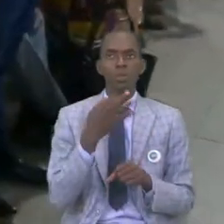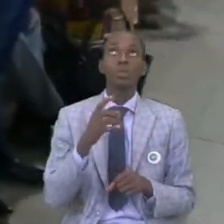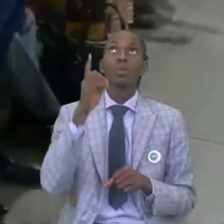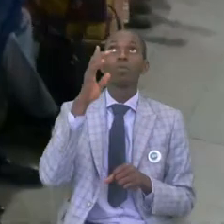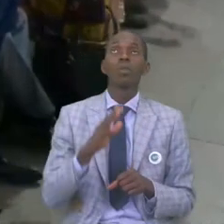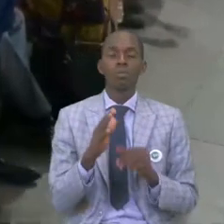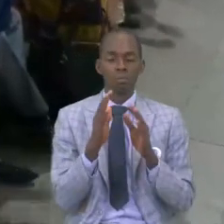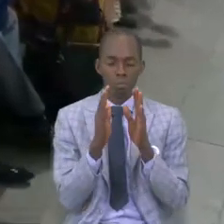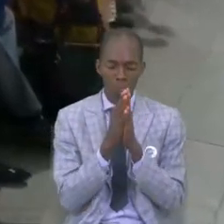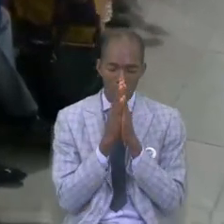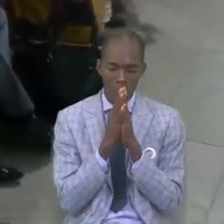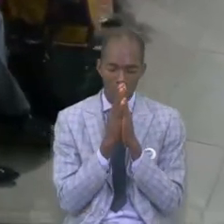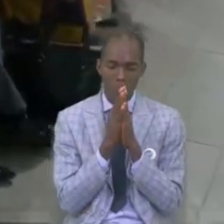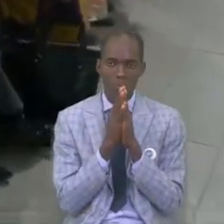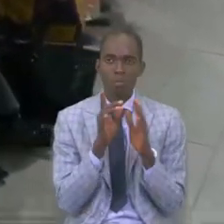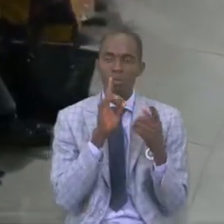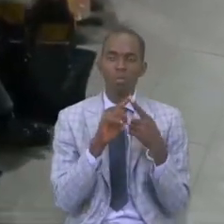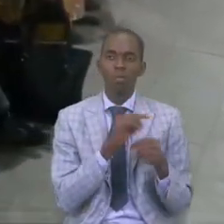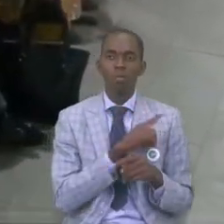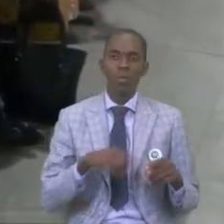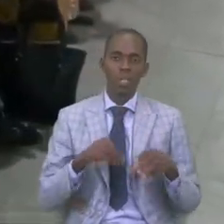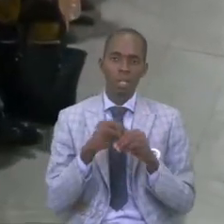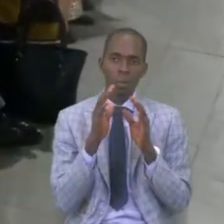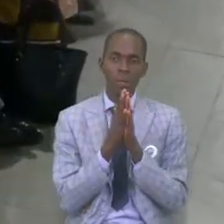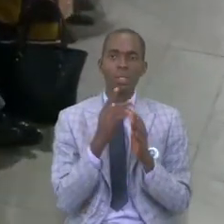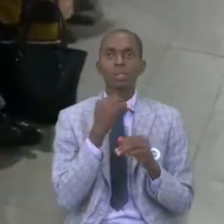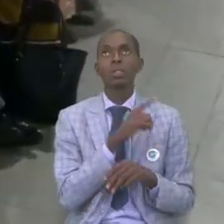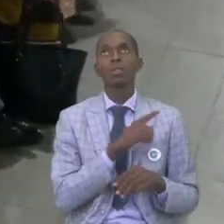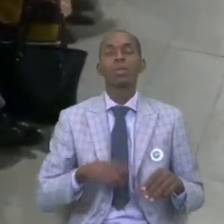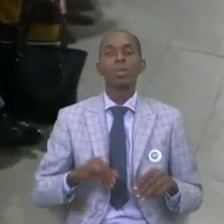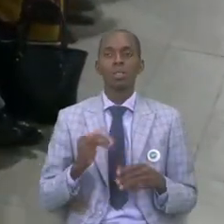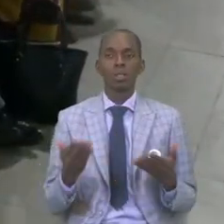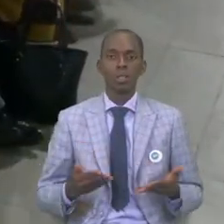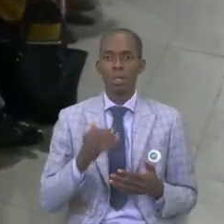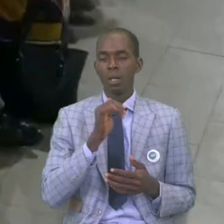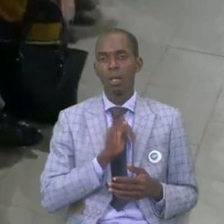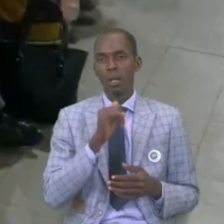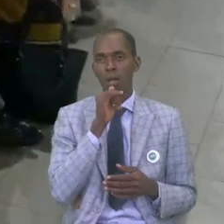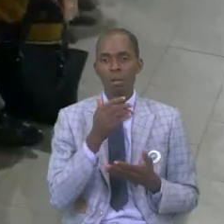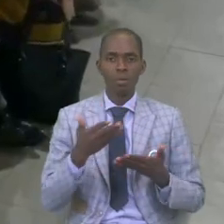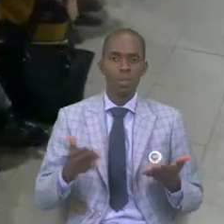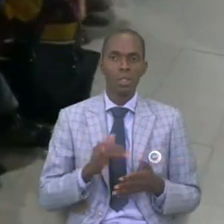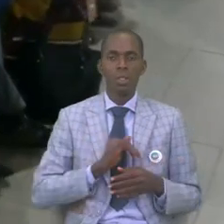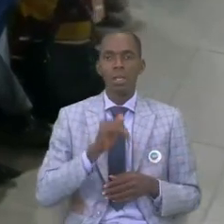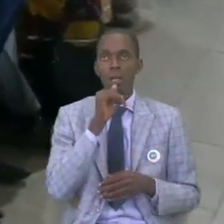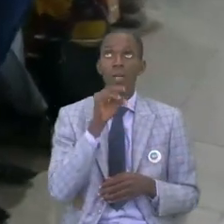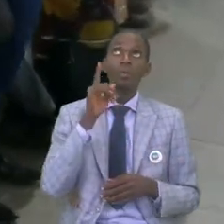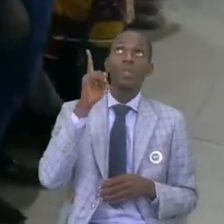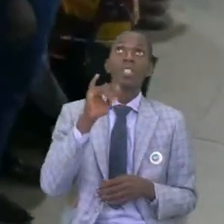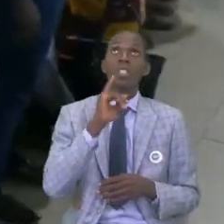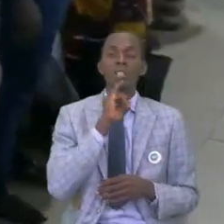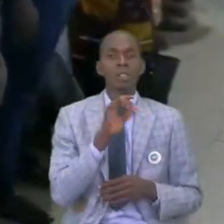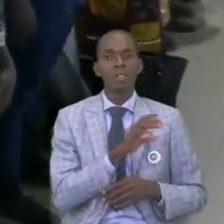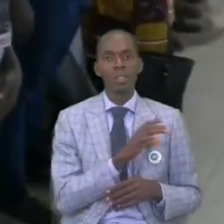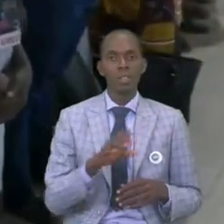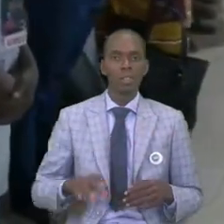now and talk to the Lord in prayer. And say, Lord, here I am. Lord, here I am. He is Christ. And